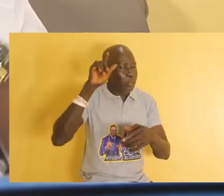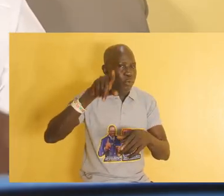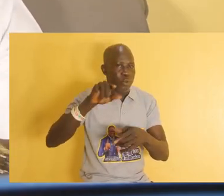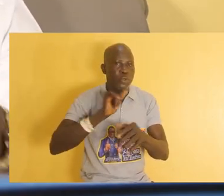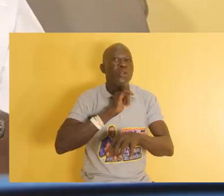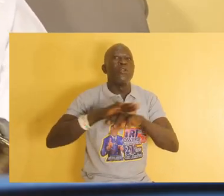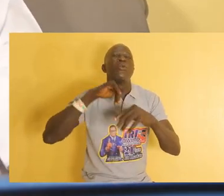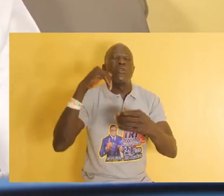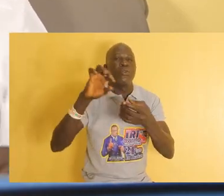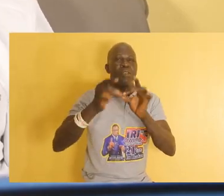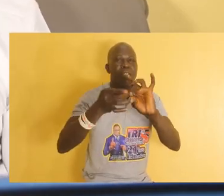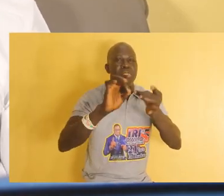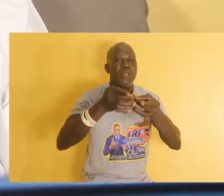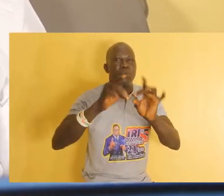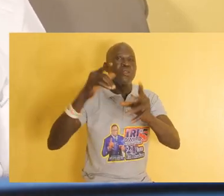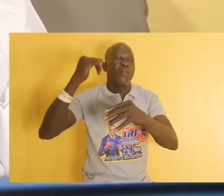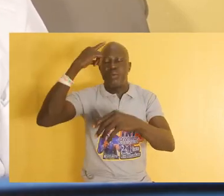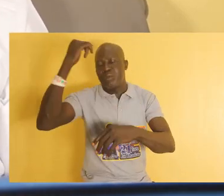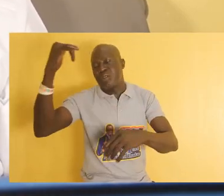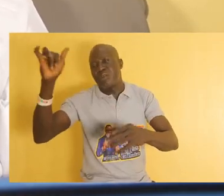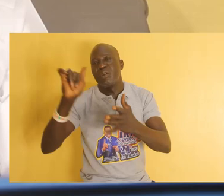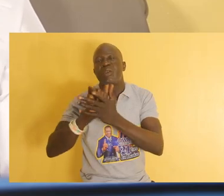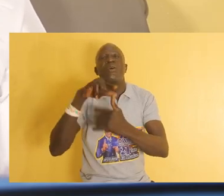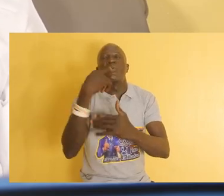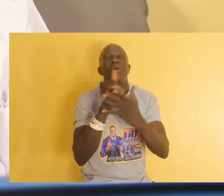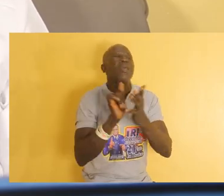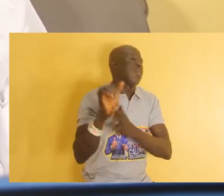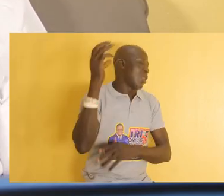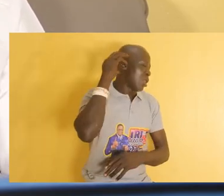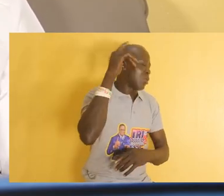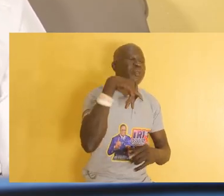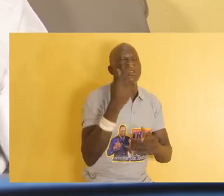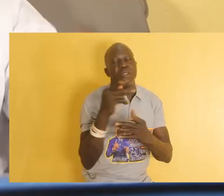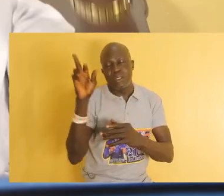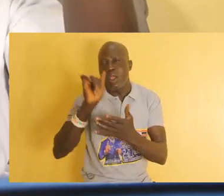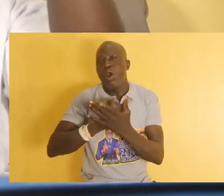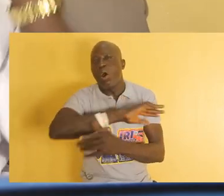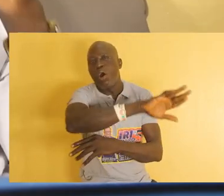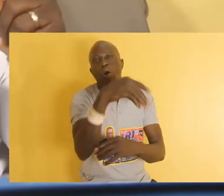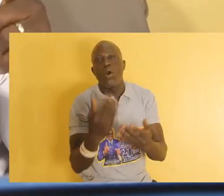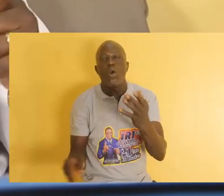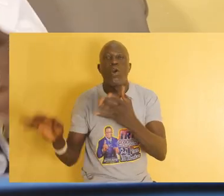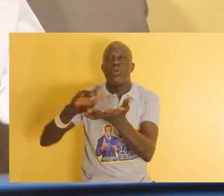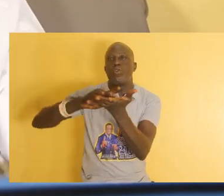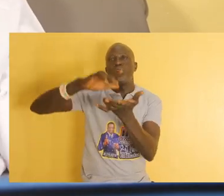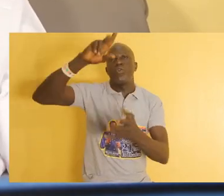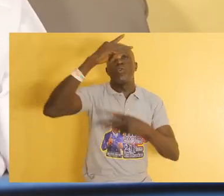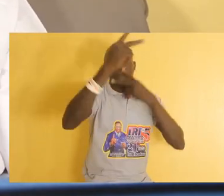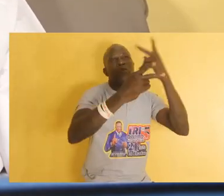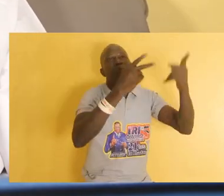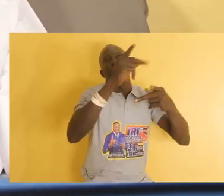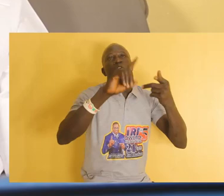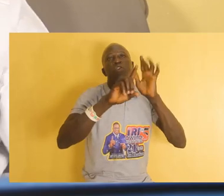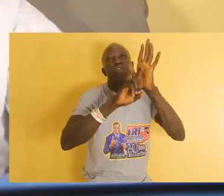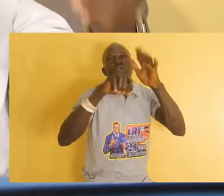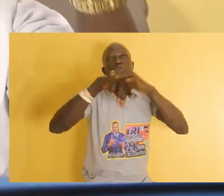us. That will not be single interpretation of dream like this. Listen to me, sir. Every vision of glory shown